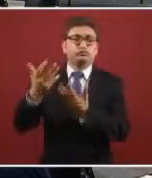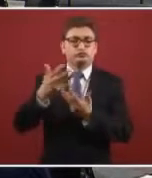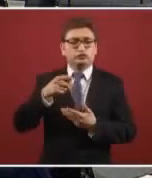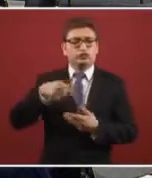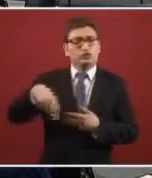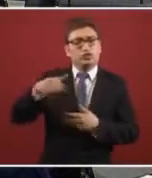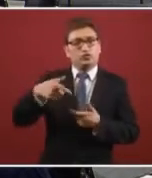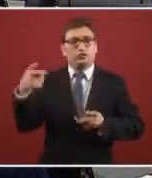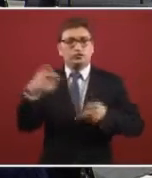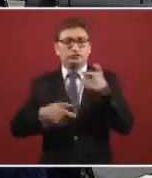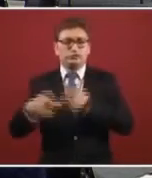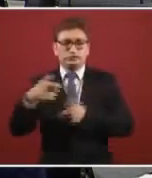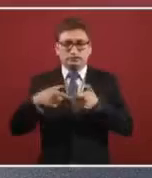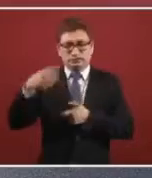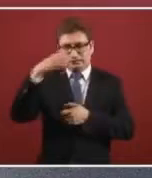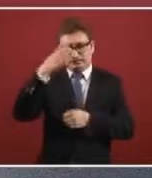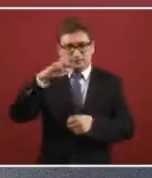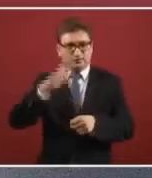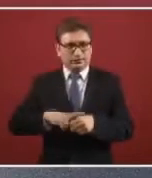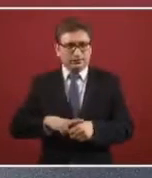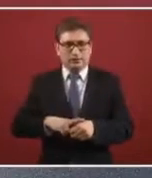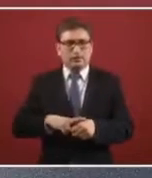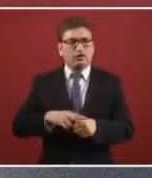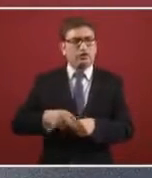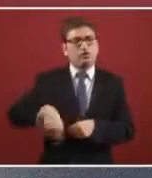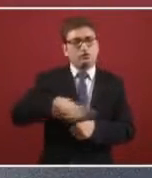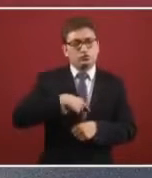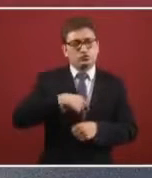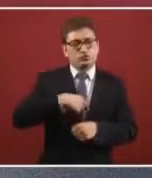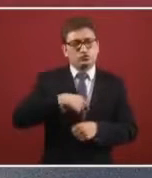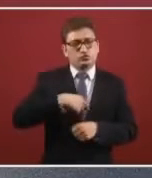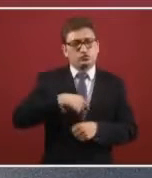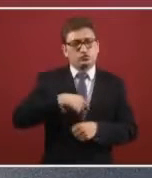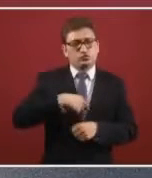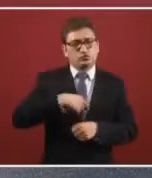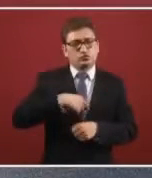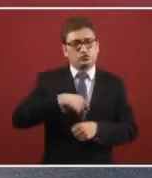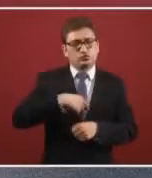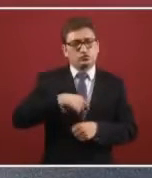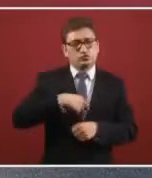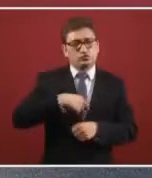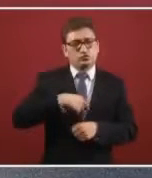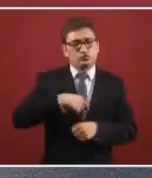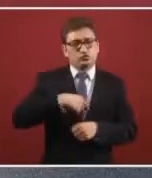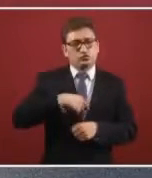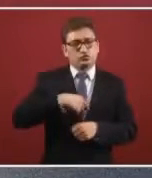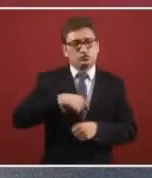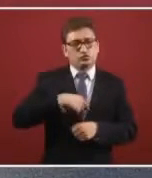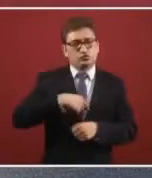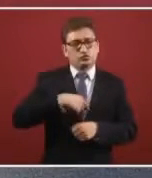investors. extranjeros. Ni un paso atrás fue la